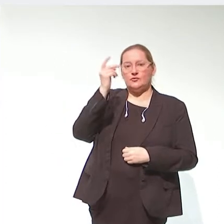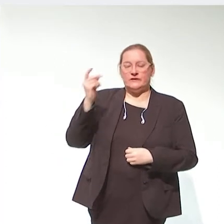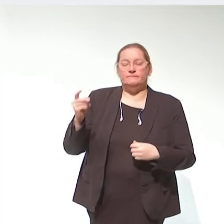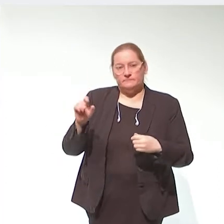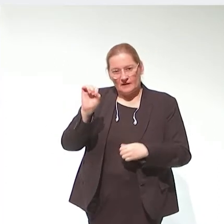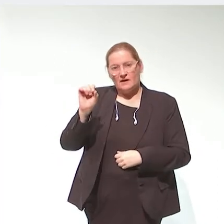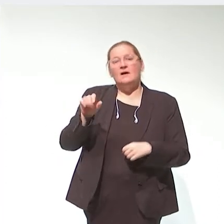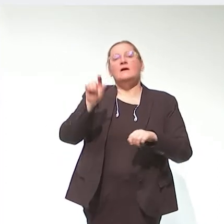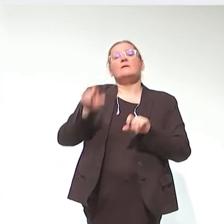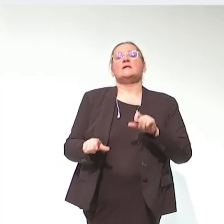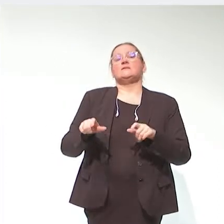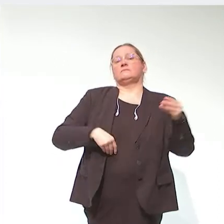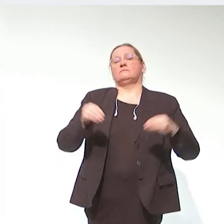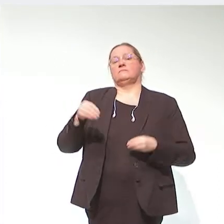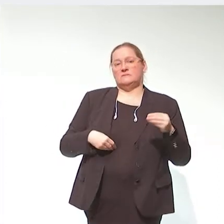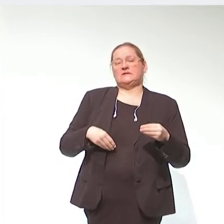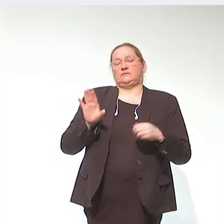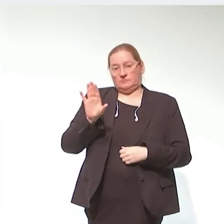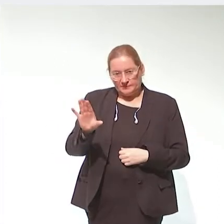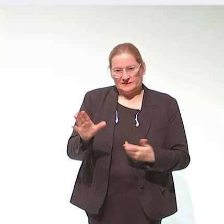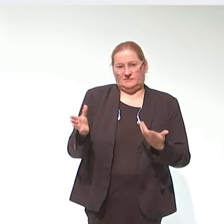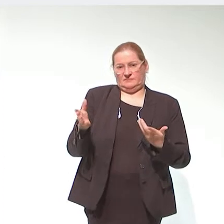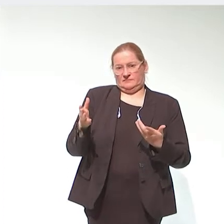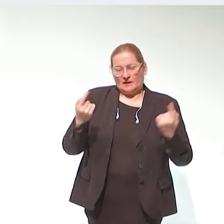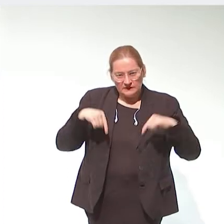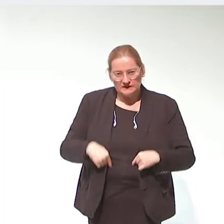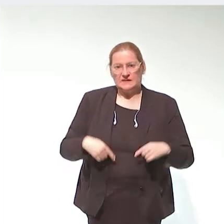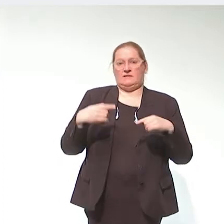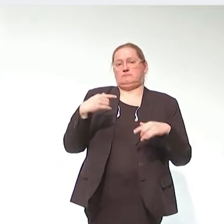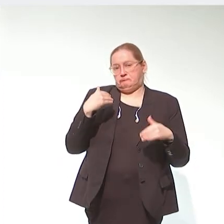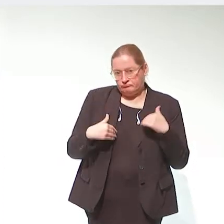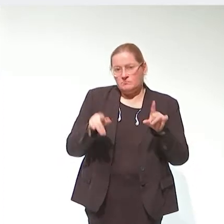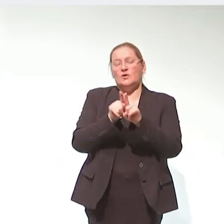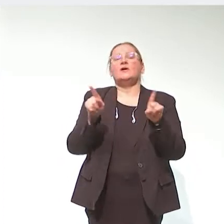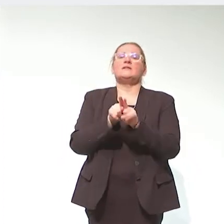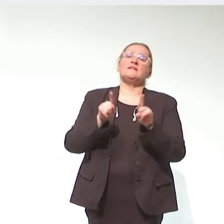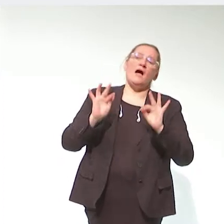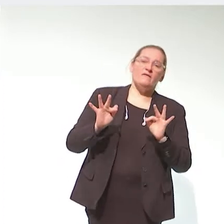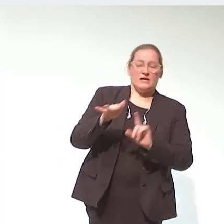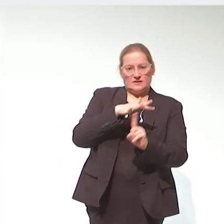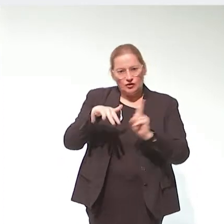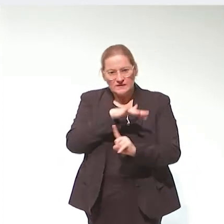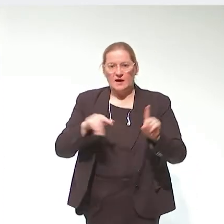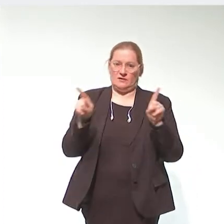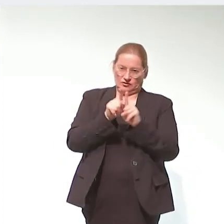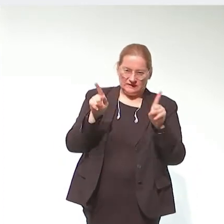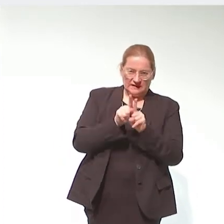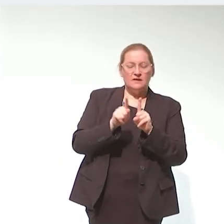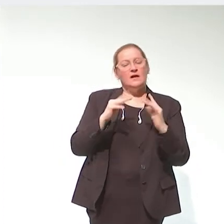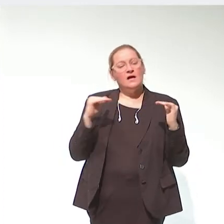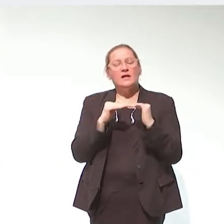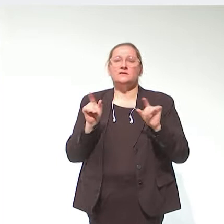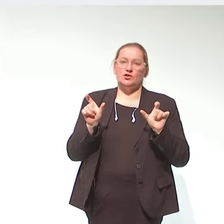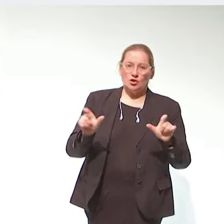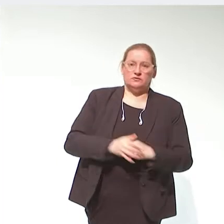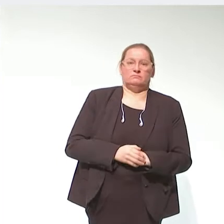for Slovenia, we have Andrejka Not, General Director for the Ministry